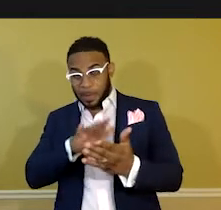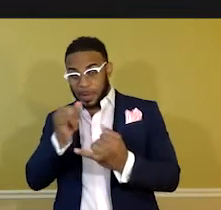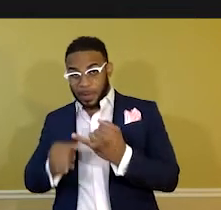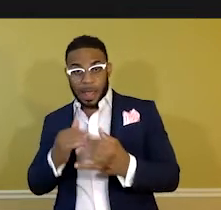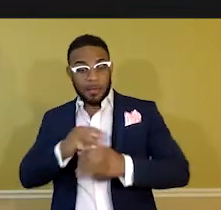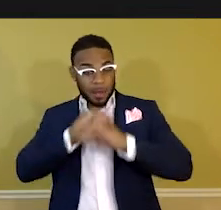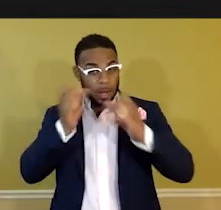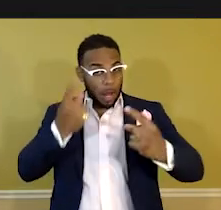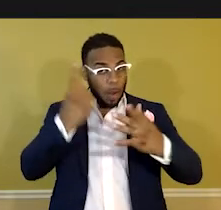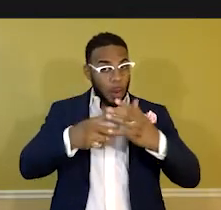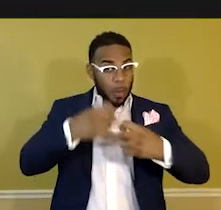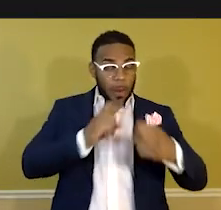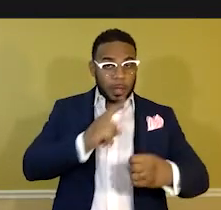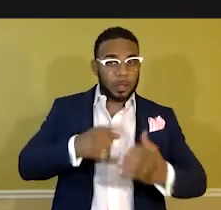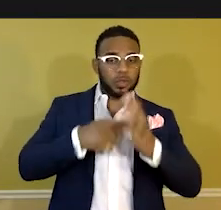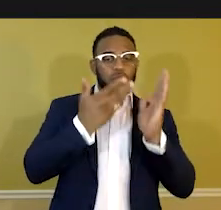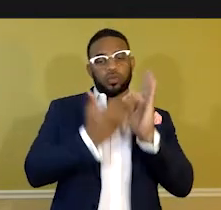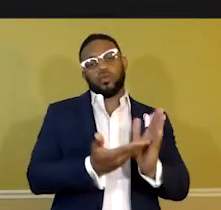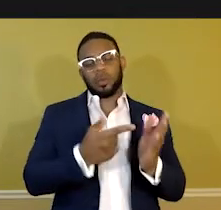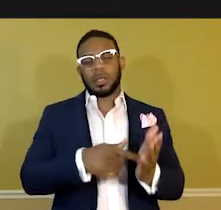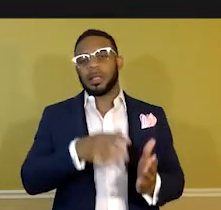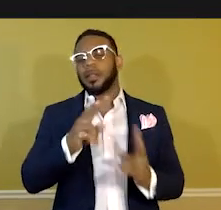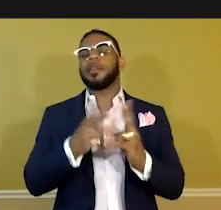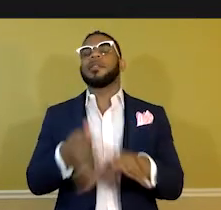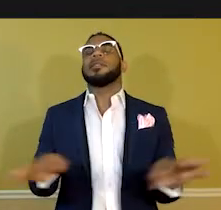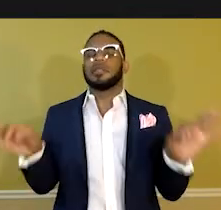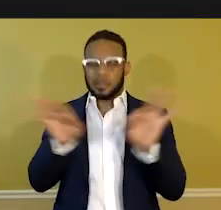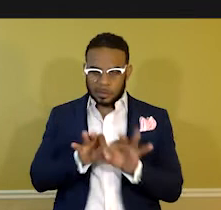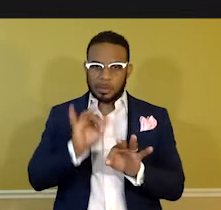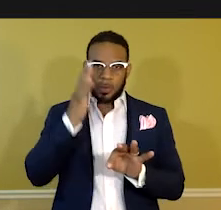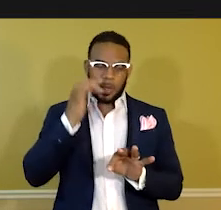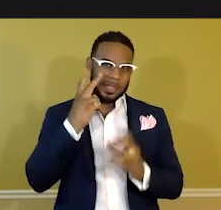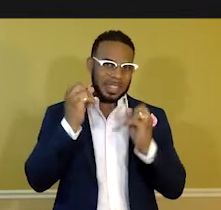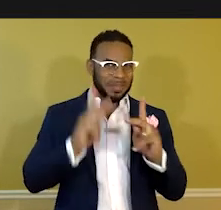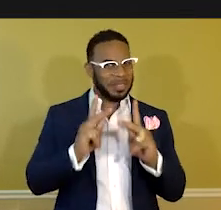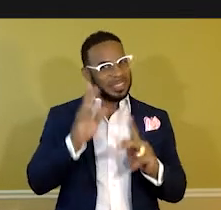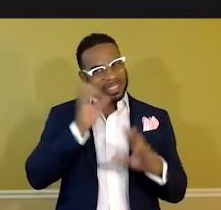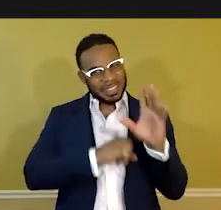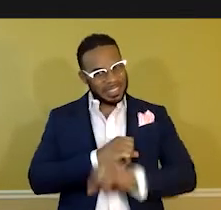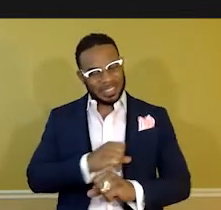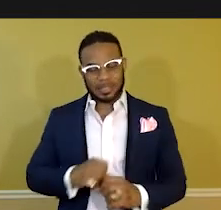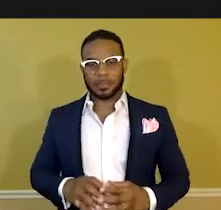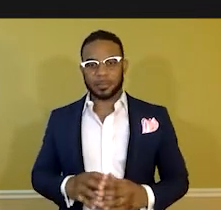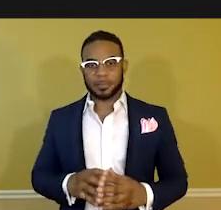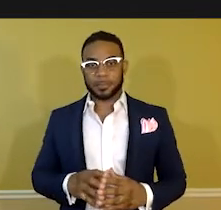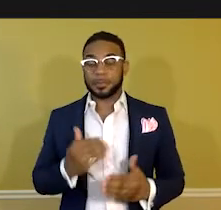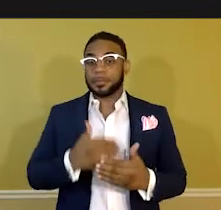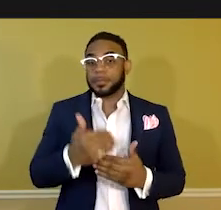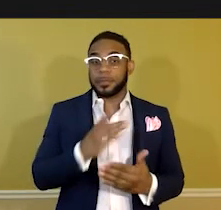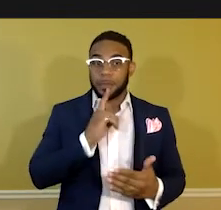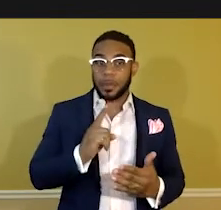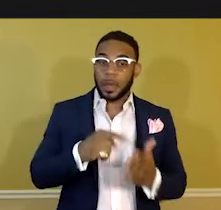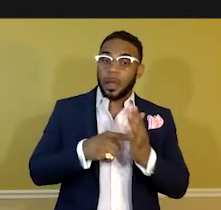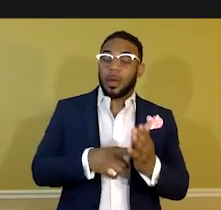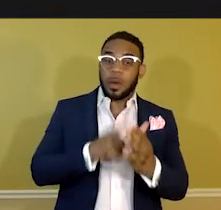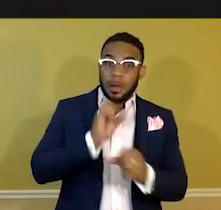of what the problem is and showcasing that very, very important. And this is where I see a lot of people miss. Um, the next thing is